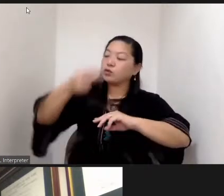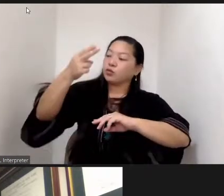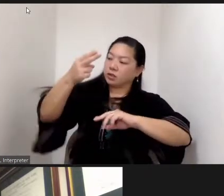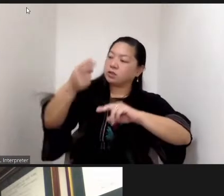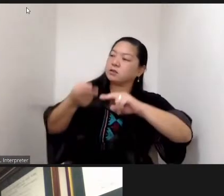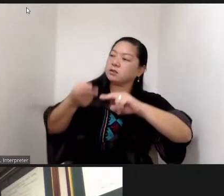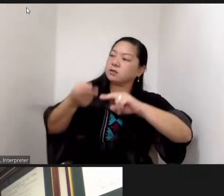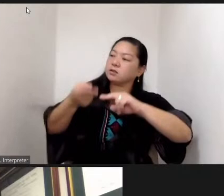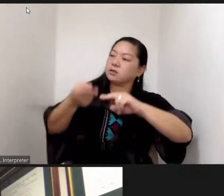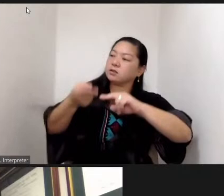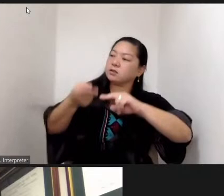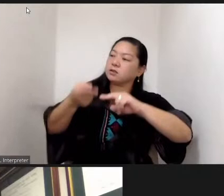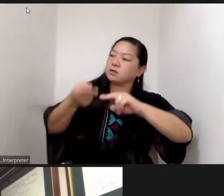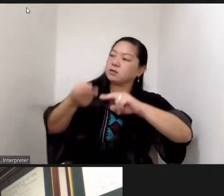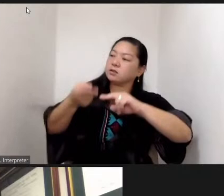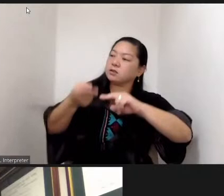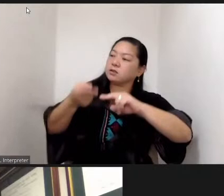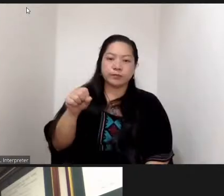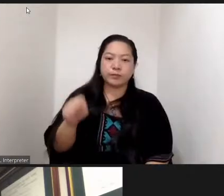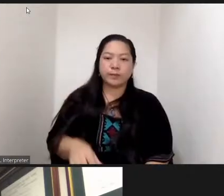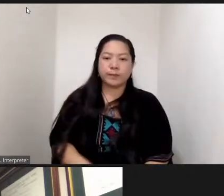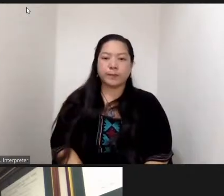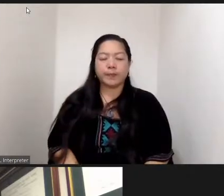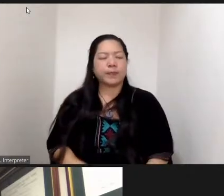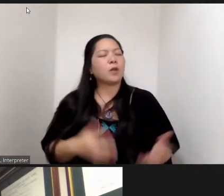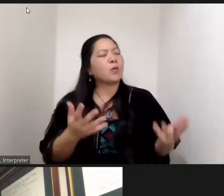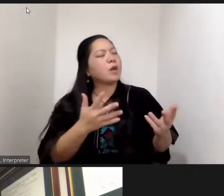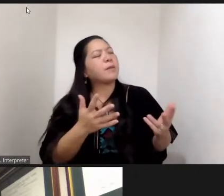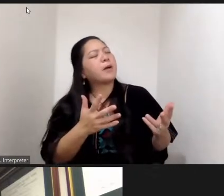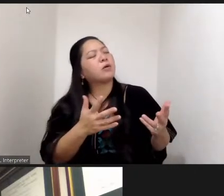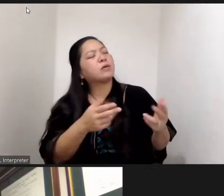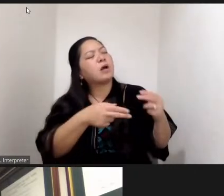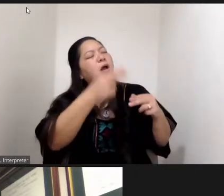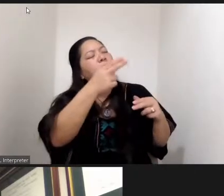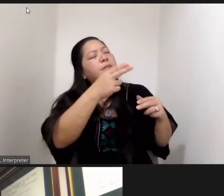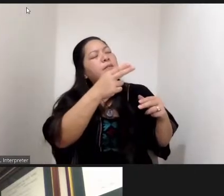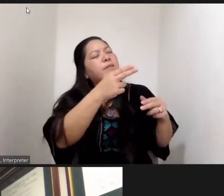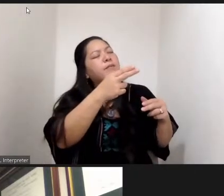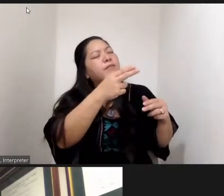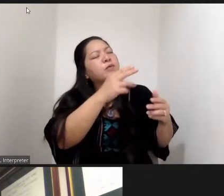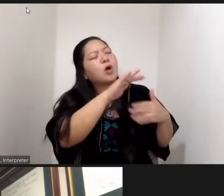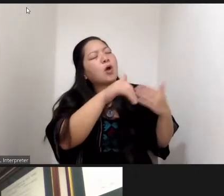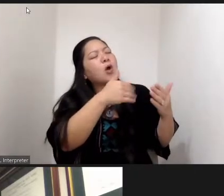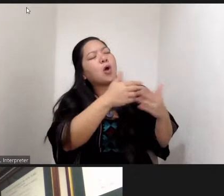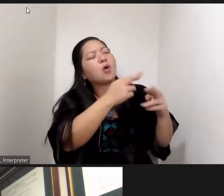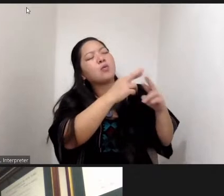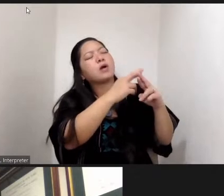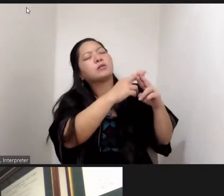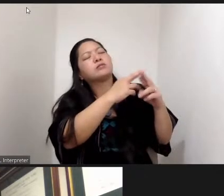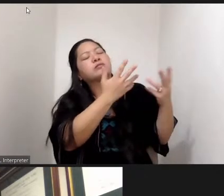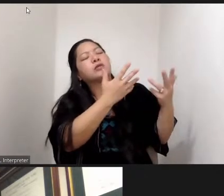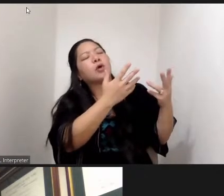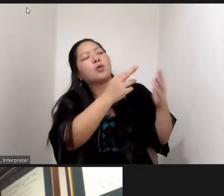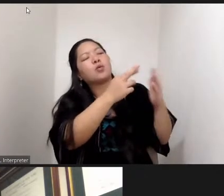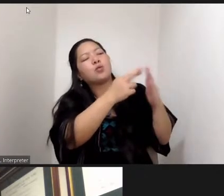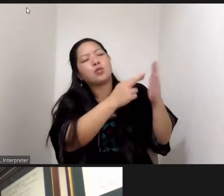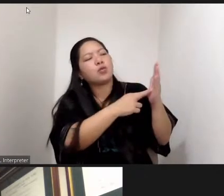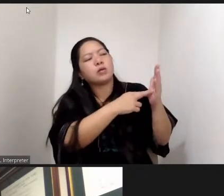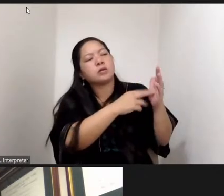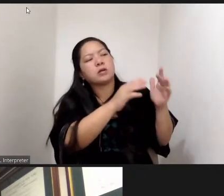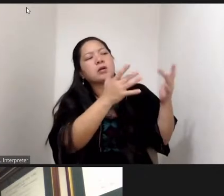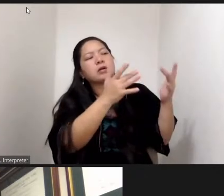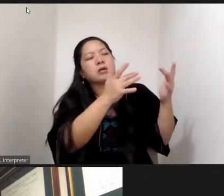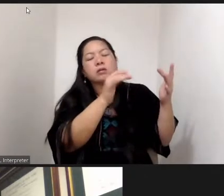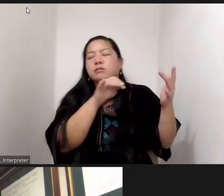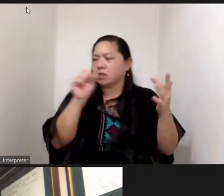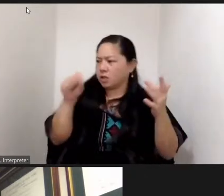alarming. And what about a surge following the lifting of all of the restrictions? Would that, in your Yes, mind, trigger? It's